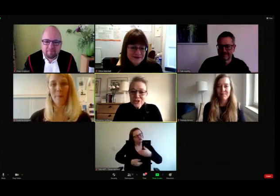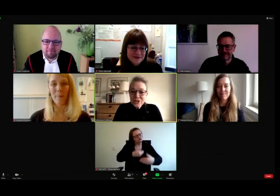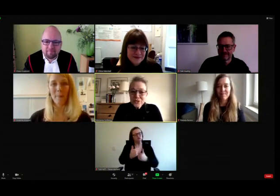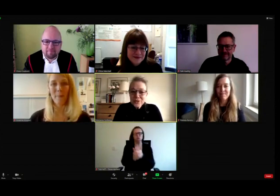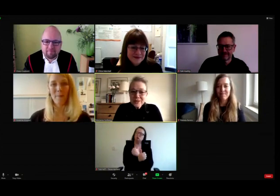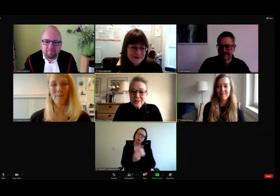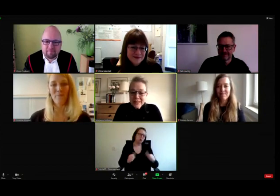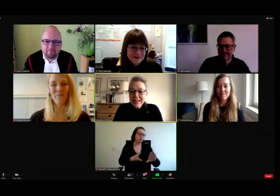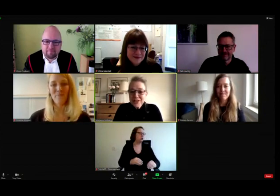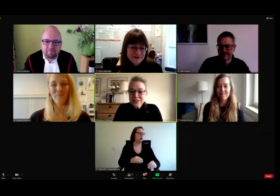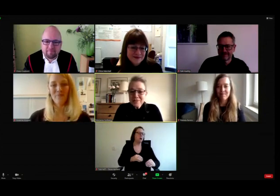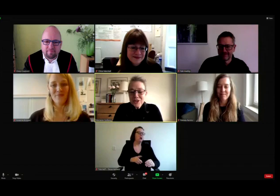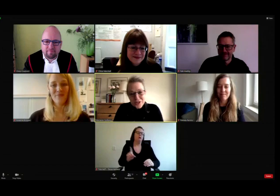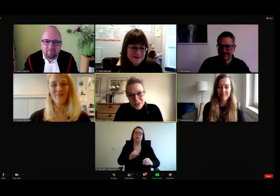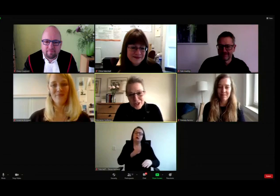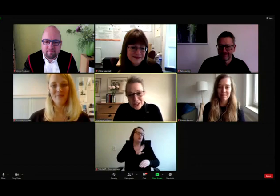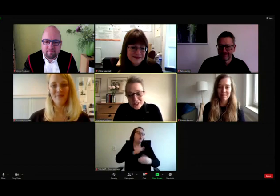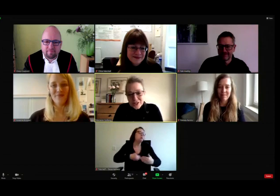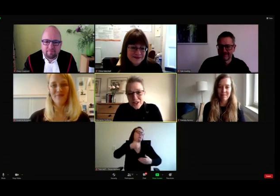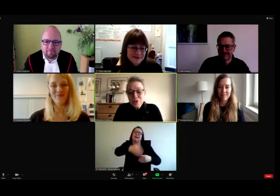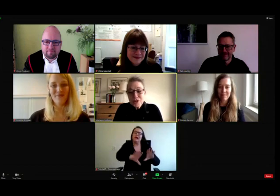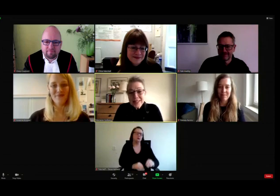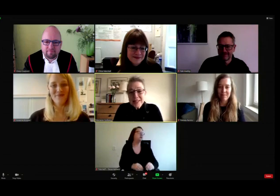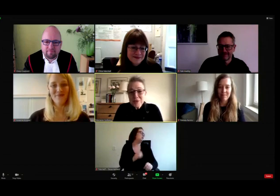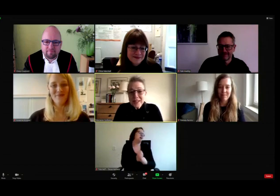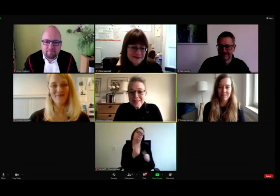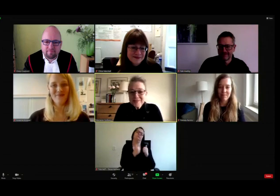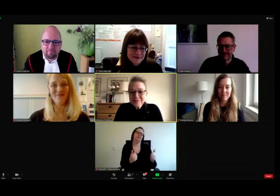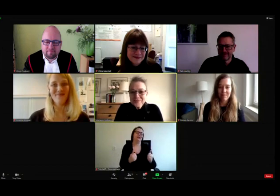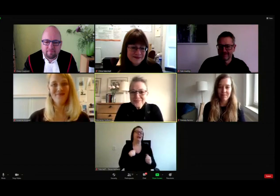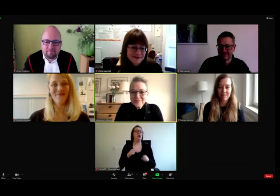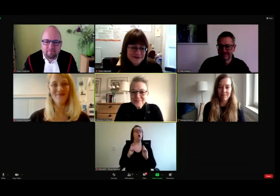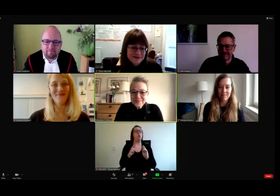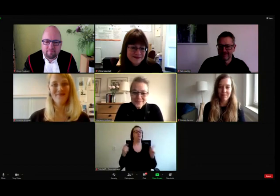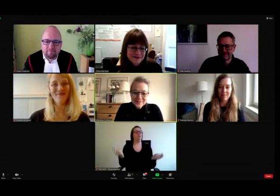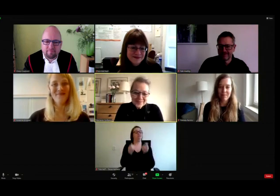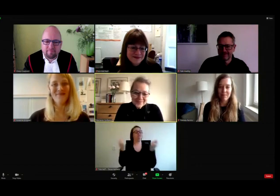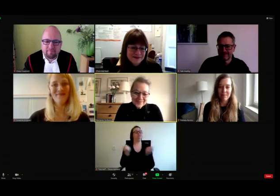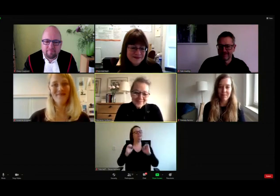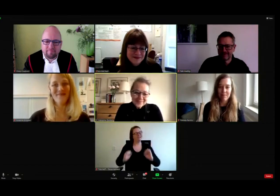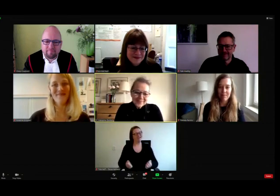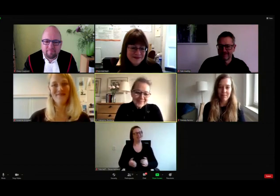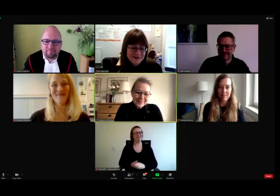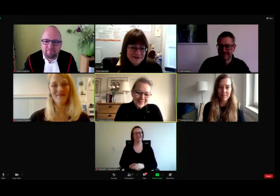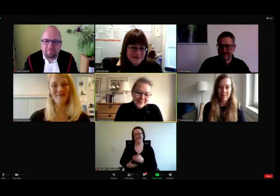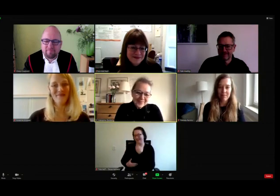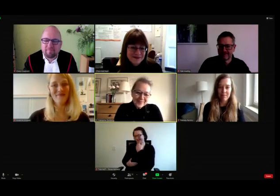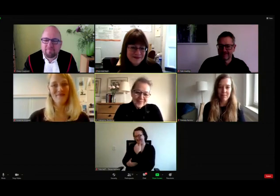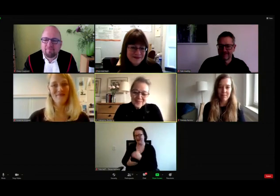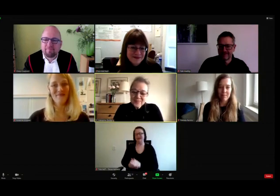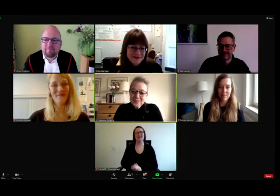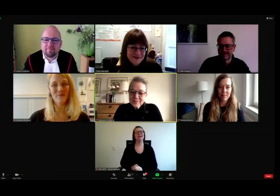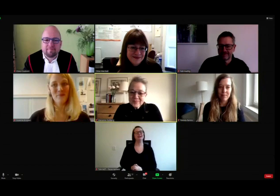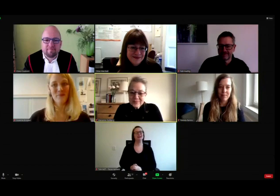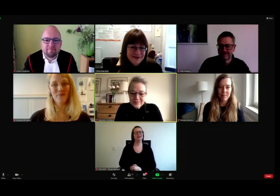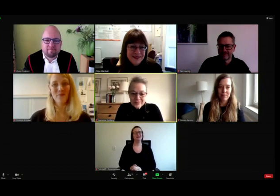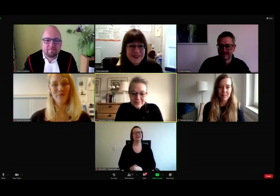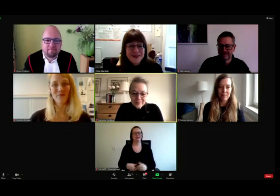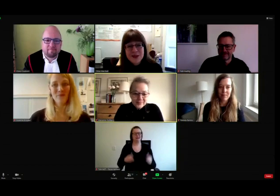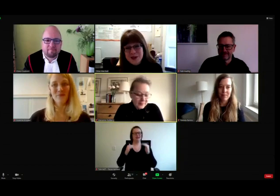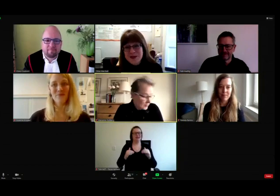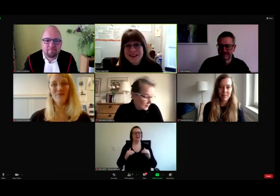whatever endeavours you engage in. So congratulations. I hope you can celebrate. Thank you. Okay. Professor